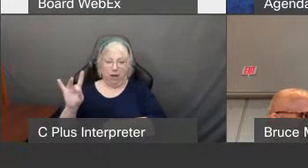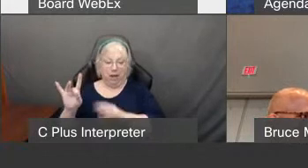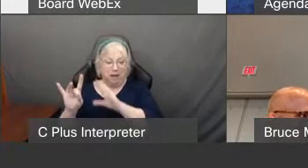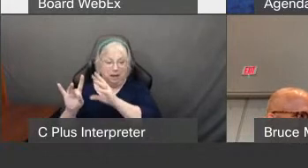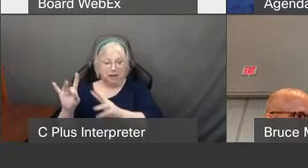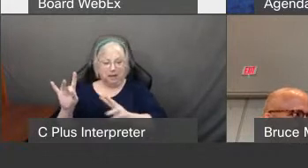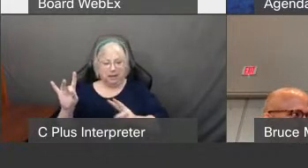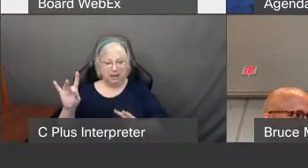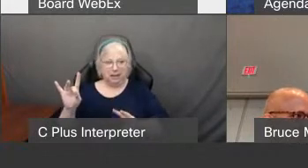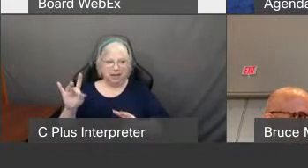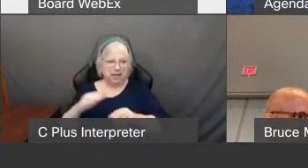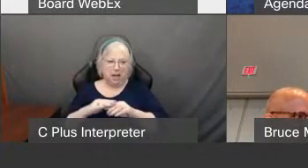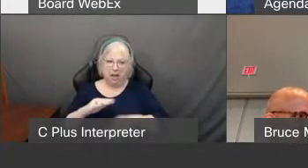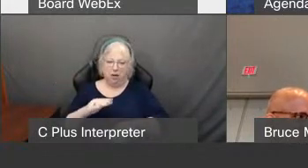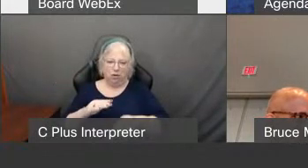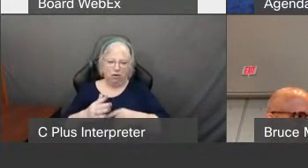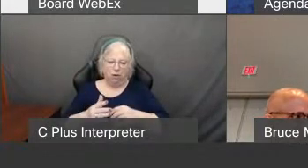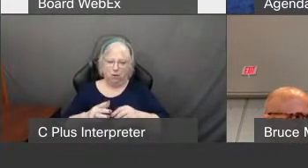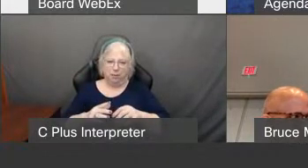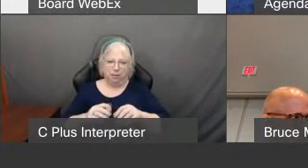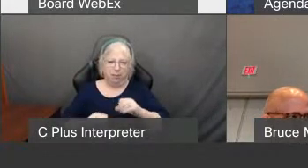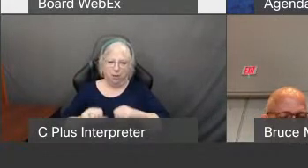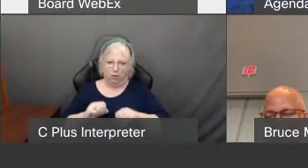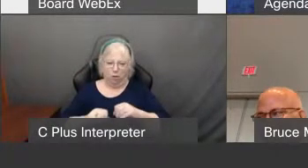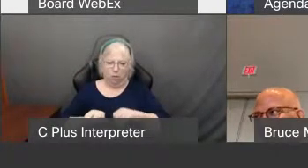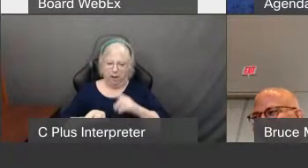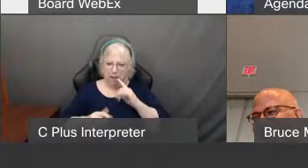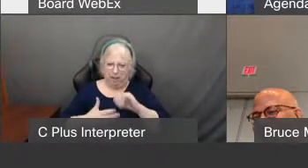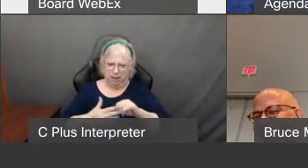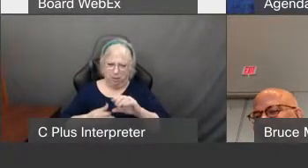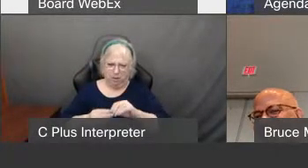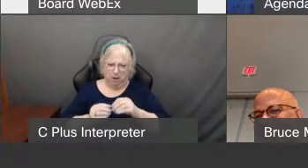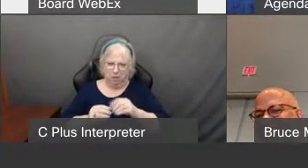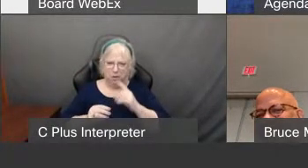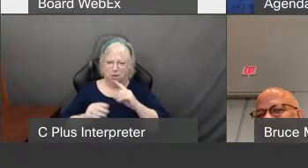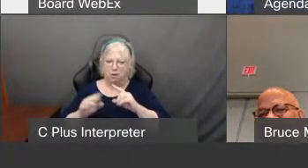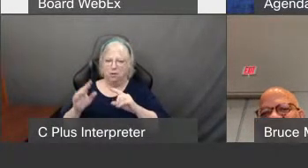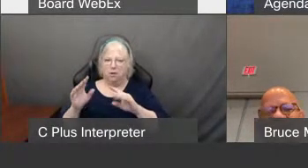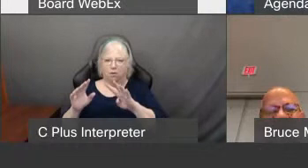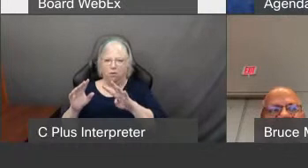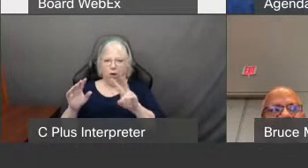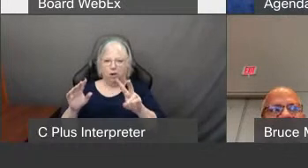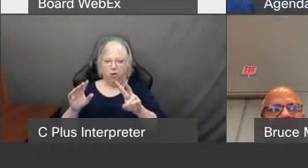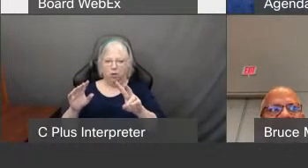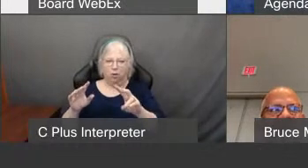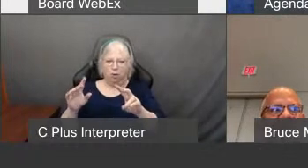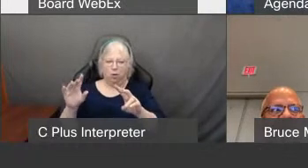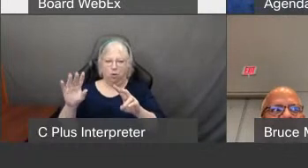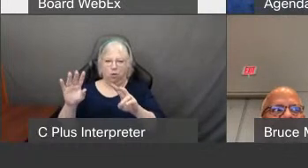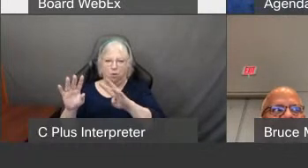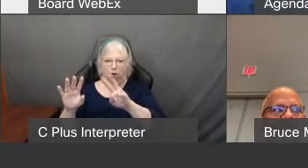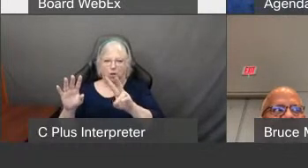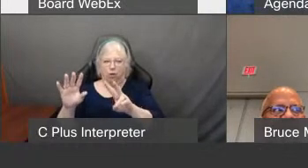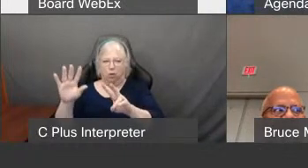schools underperforming, I think was the number. So I think 42 out of 48 is